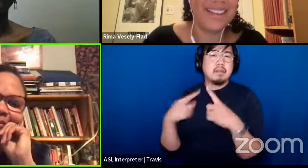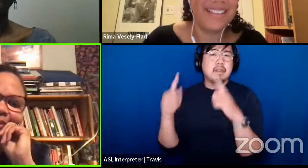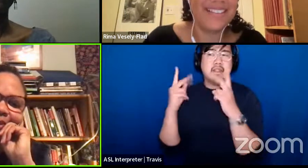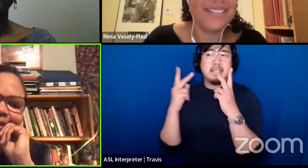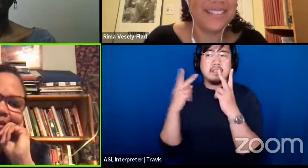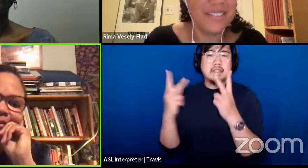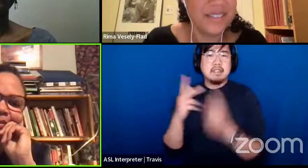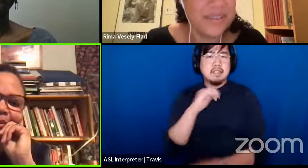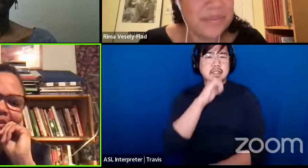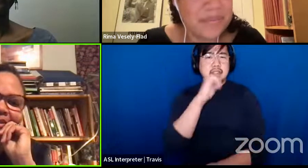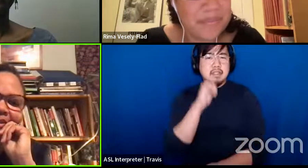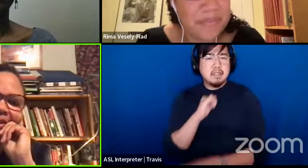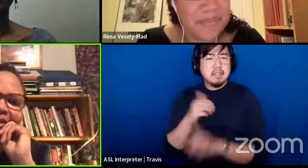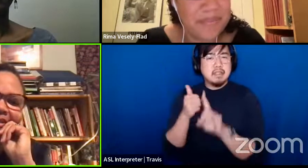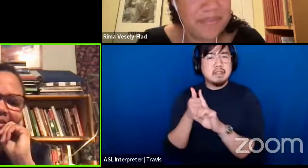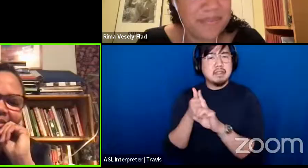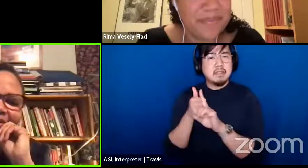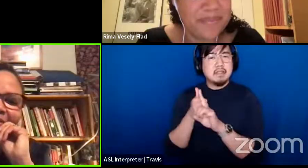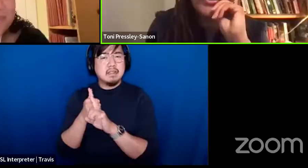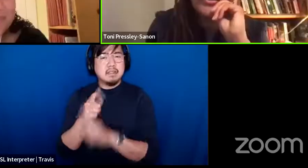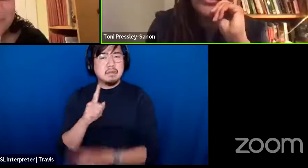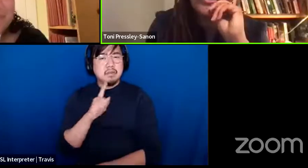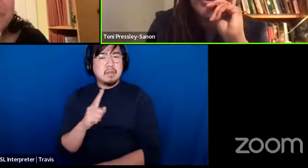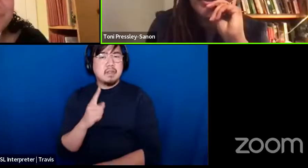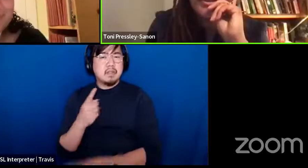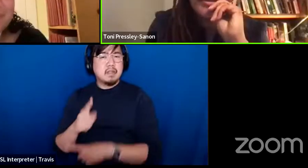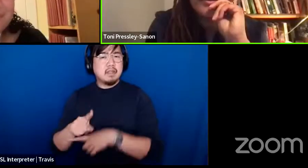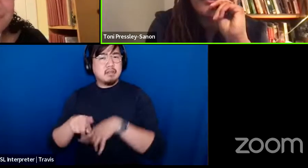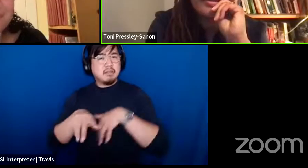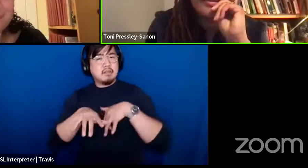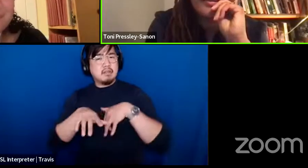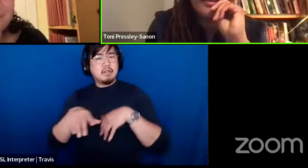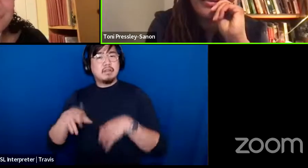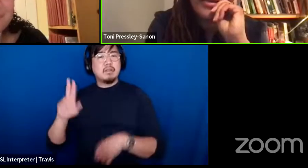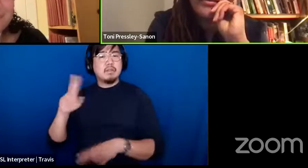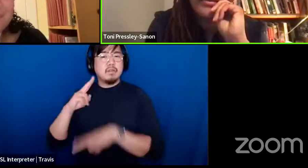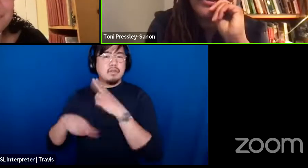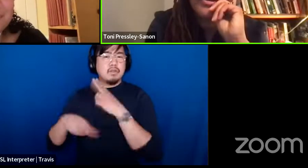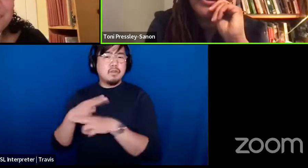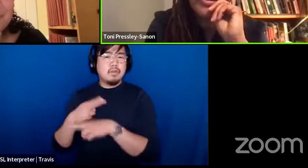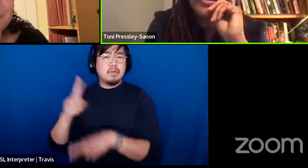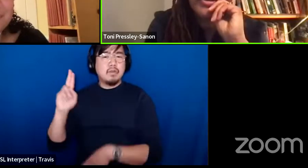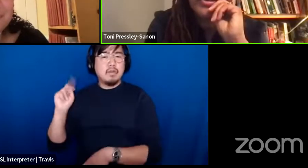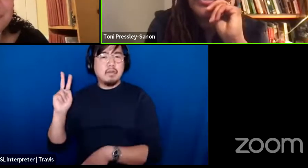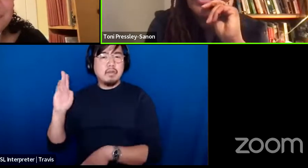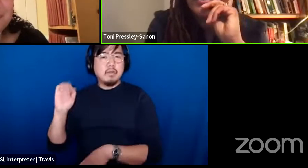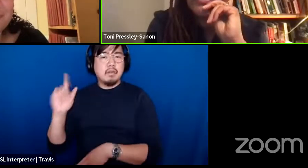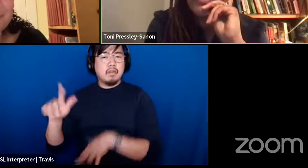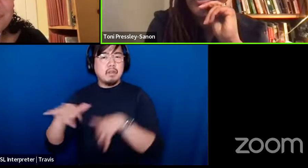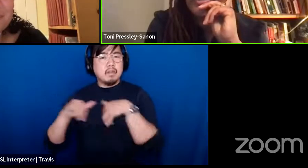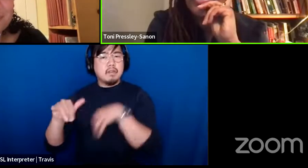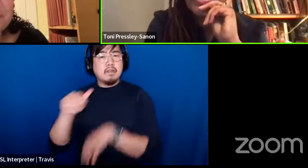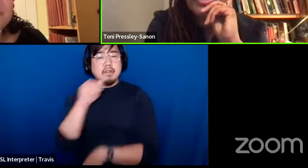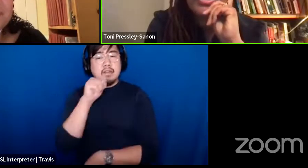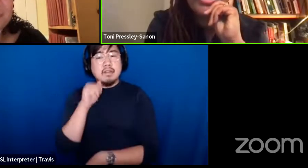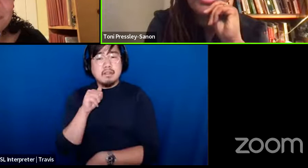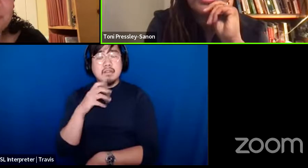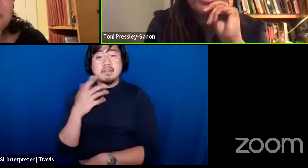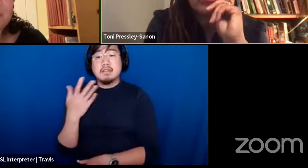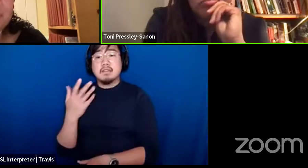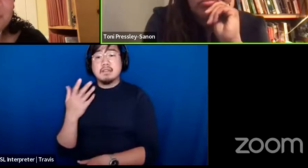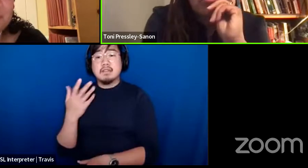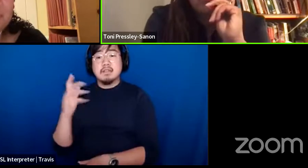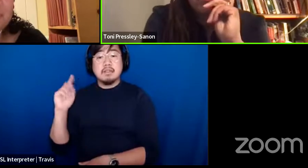Well, I think if we look at it through a Buddhist lens, that's one of the first of the Four Noble Truths. There is suffering.